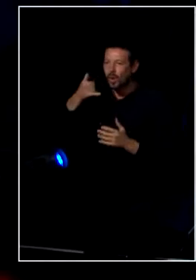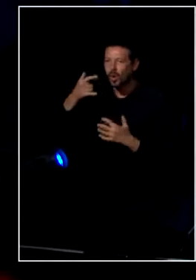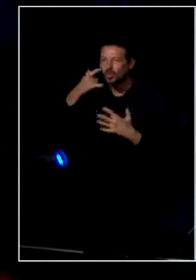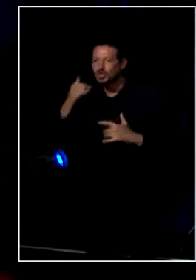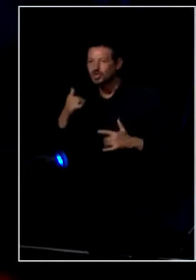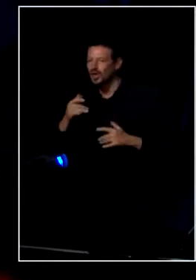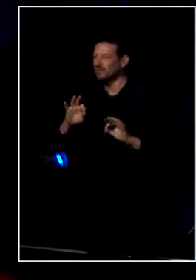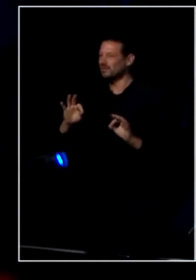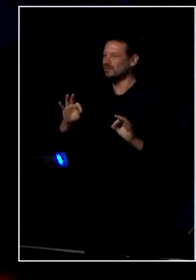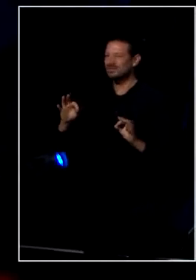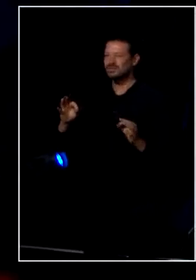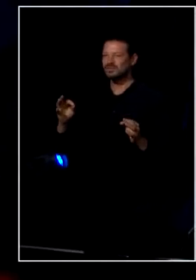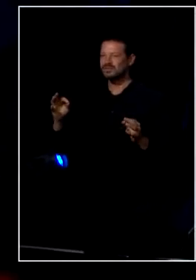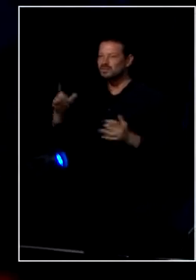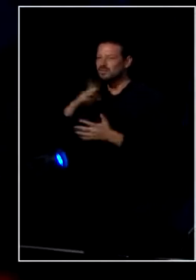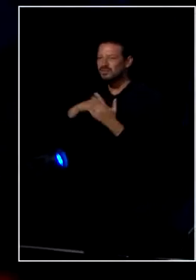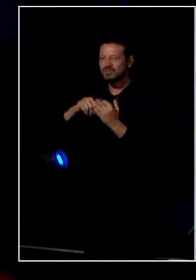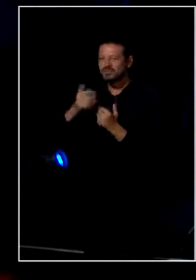out at all. And